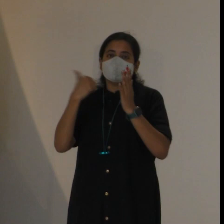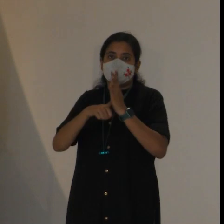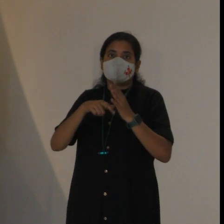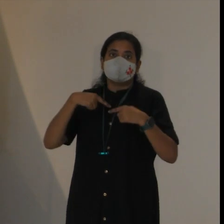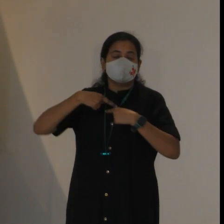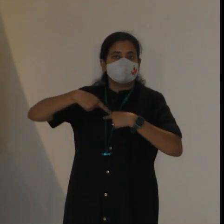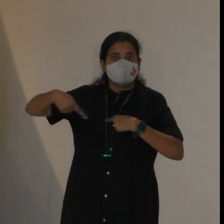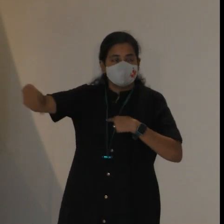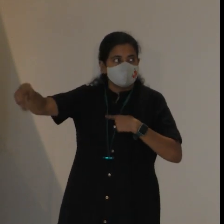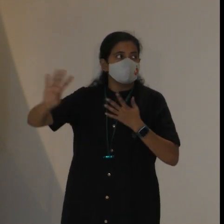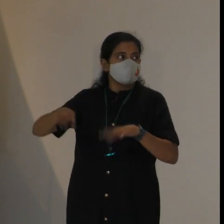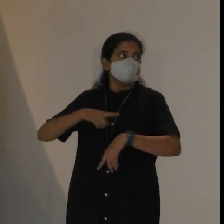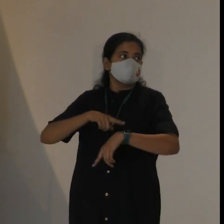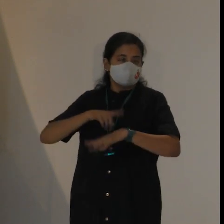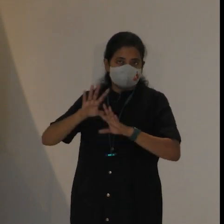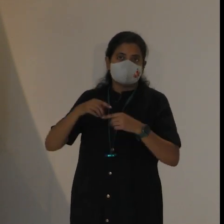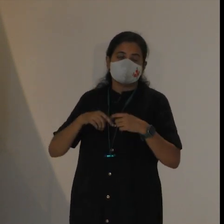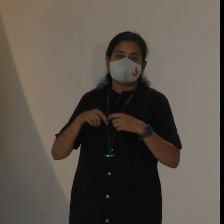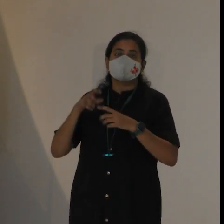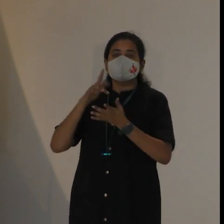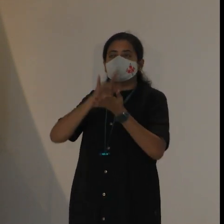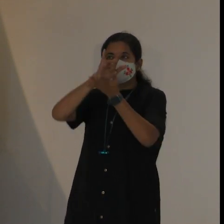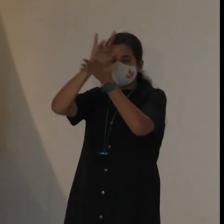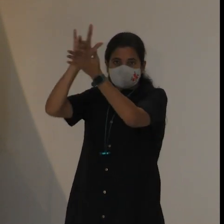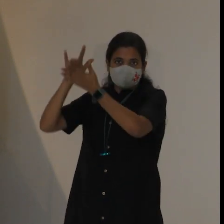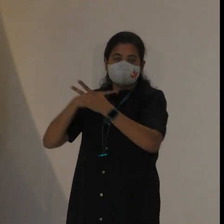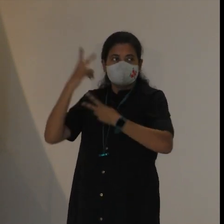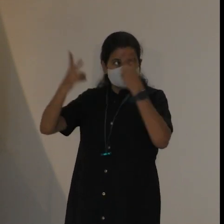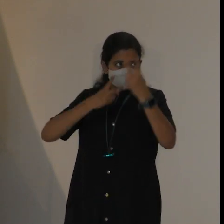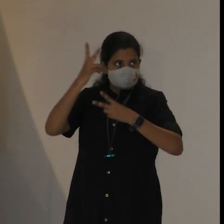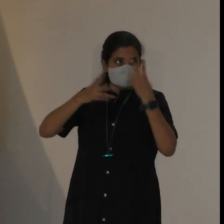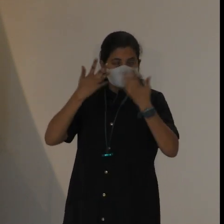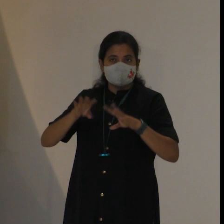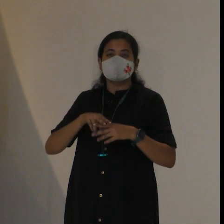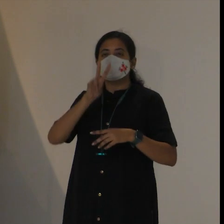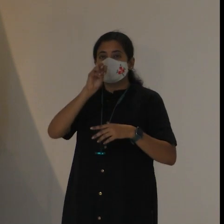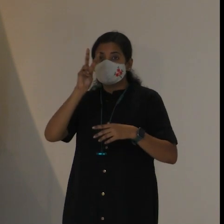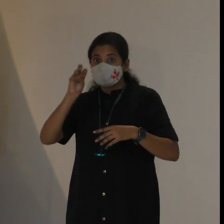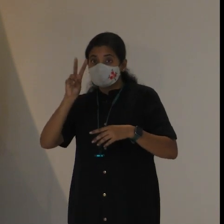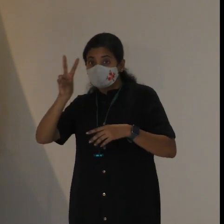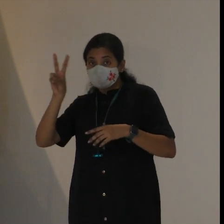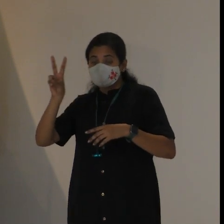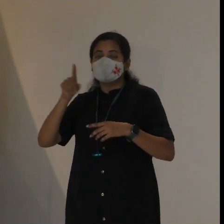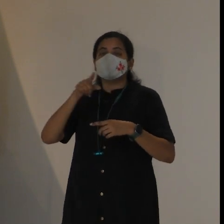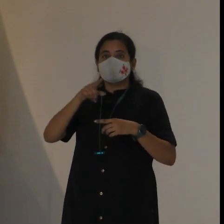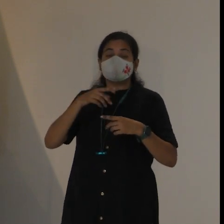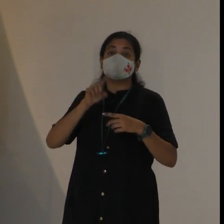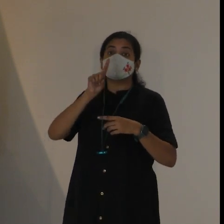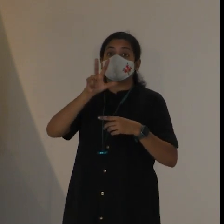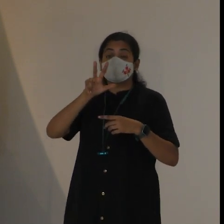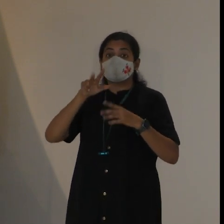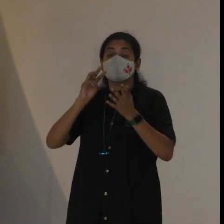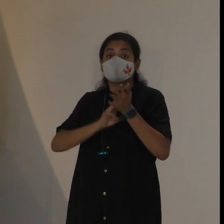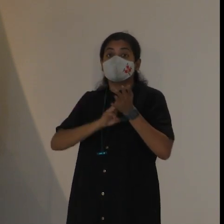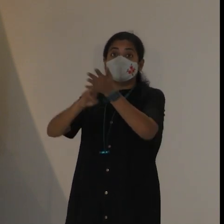were more than 100 team members across 15 countries. But up until 2022, what we learned was that there were 18 million social